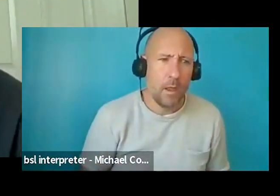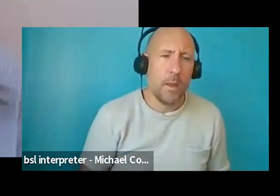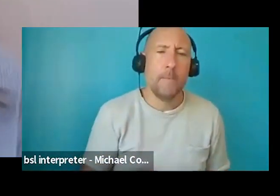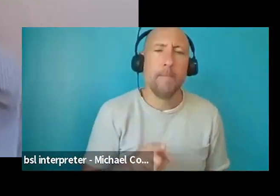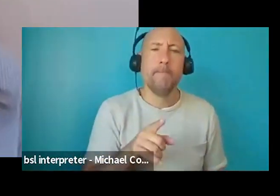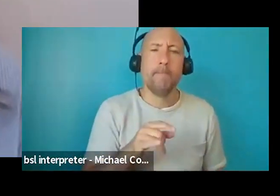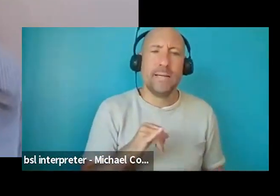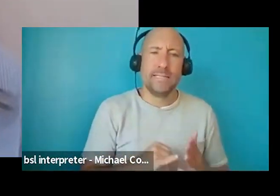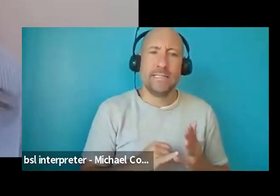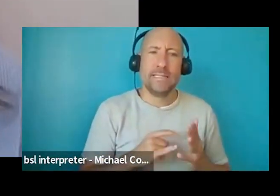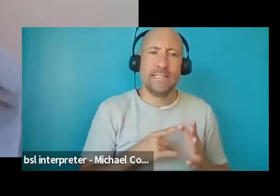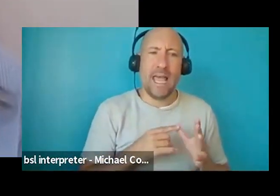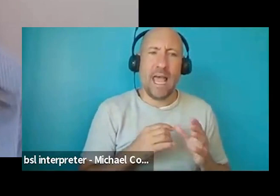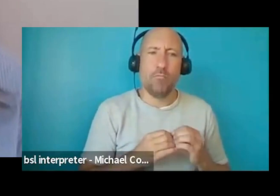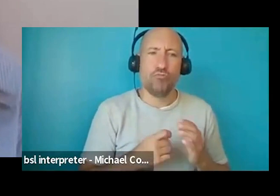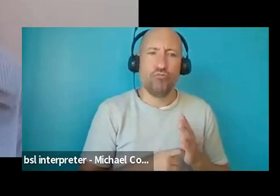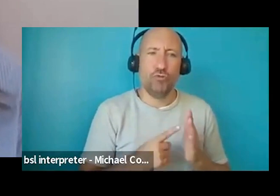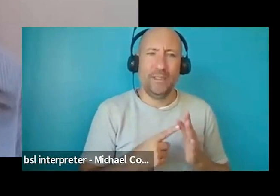Valuterebbe.